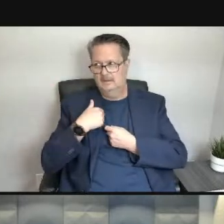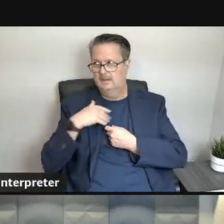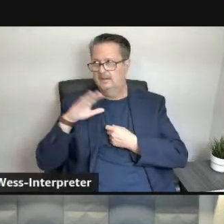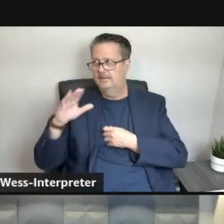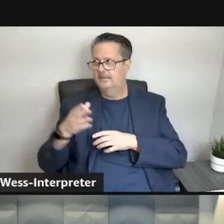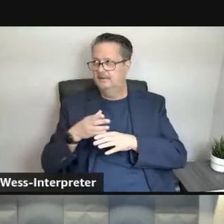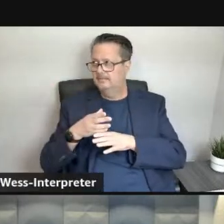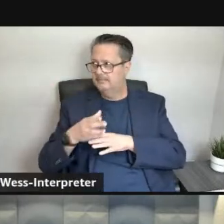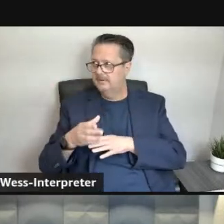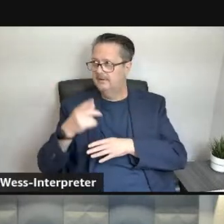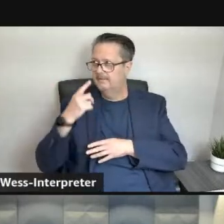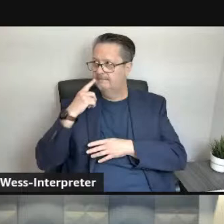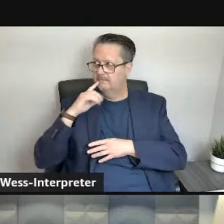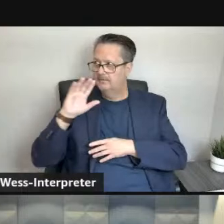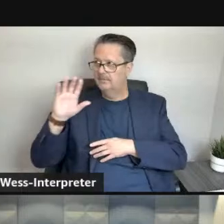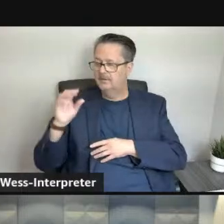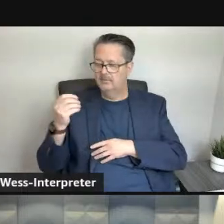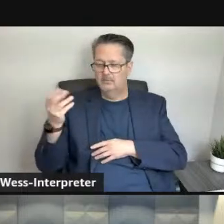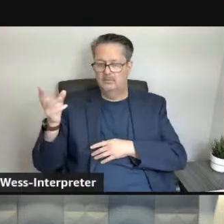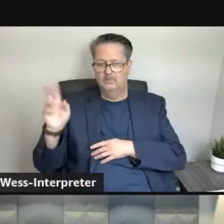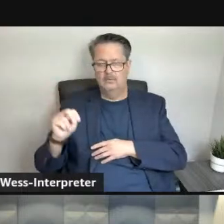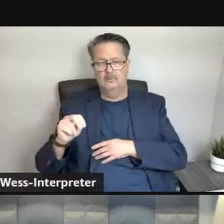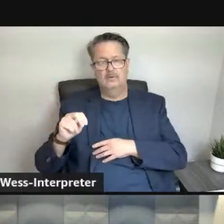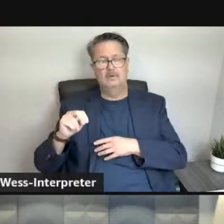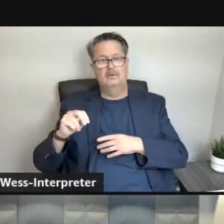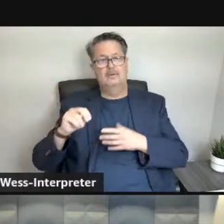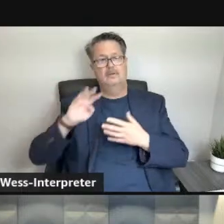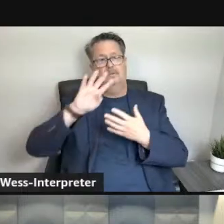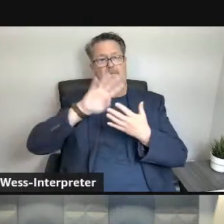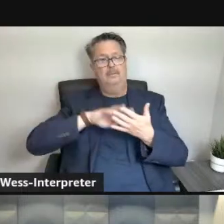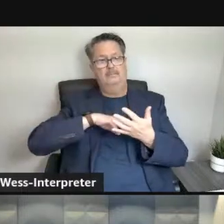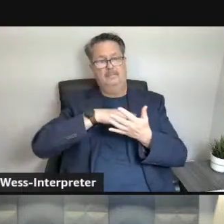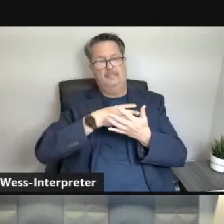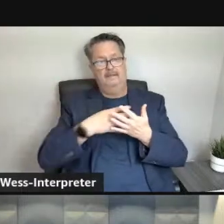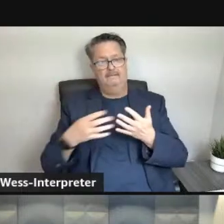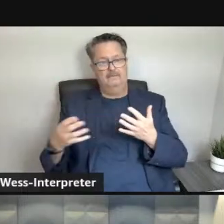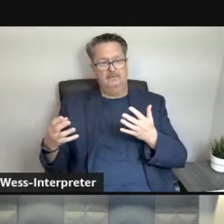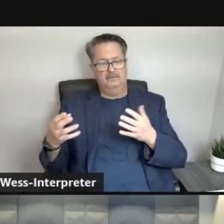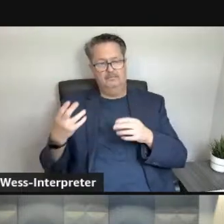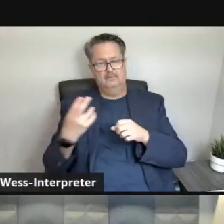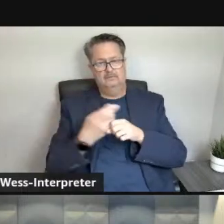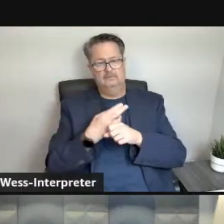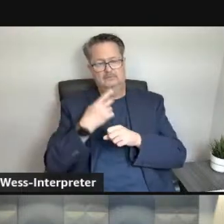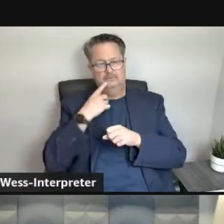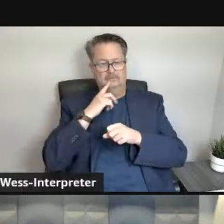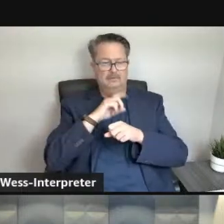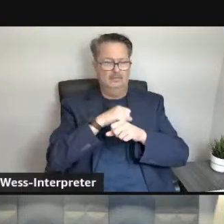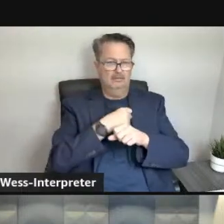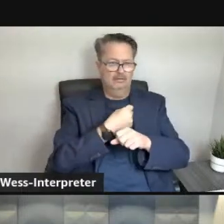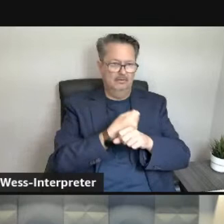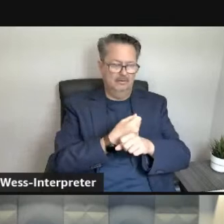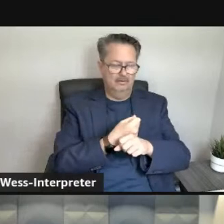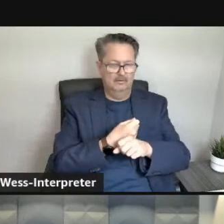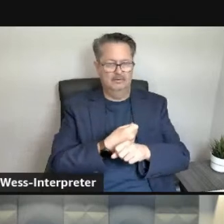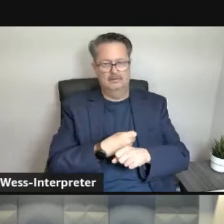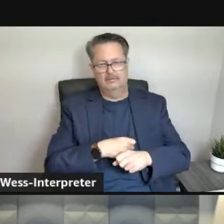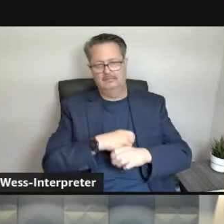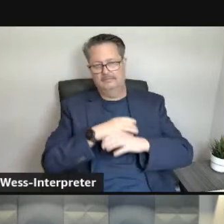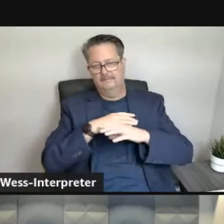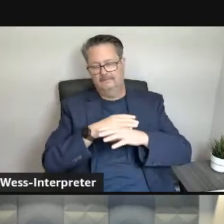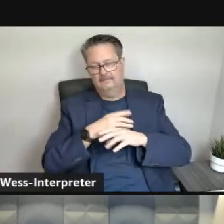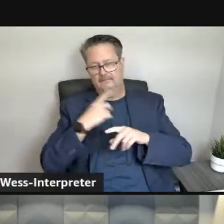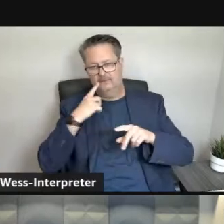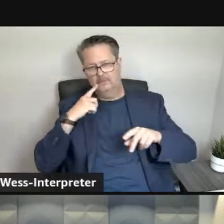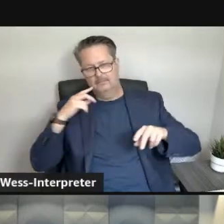Spark jobs. The platform is also equipped with FluentBit for logging, Prometheus for metric monitoring, and